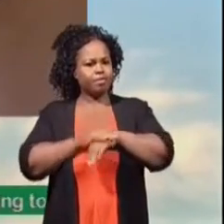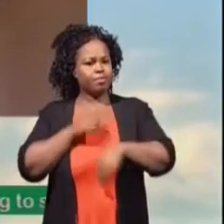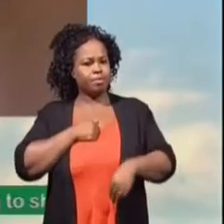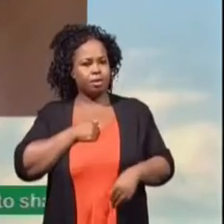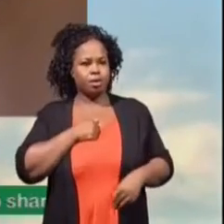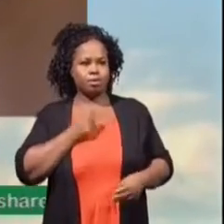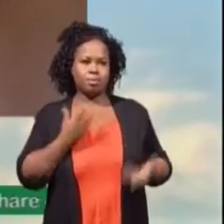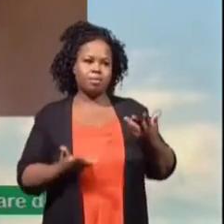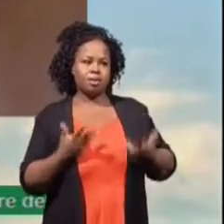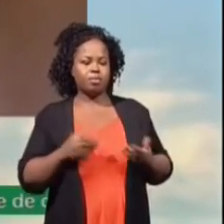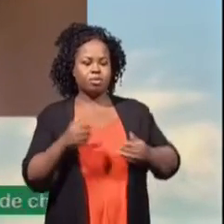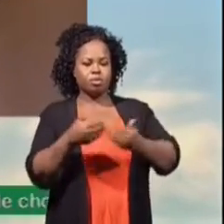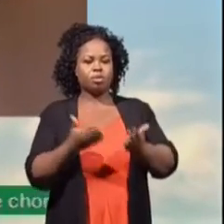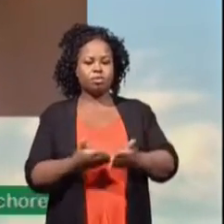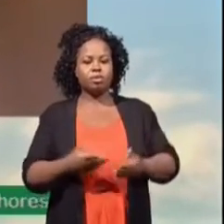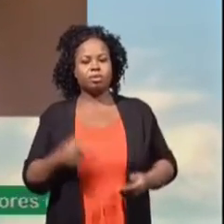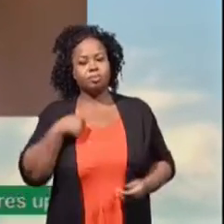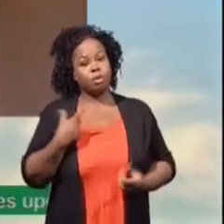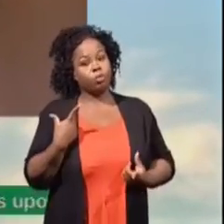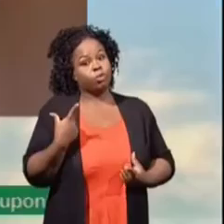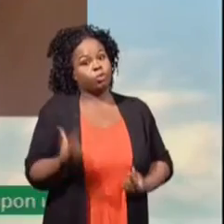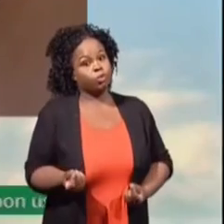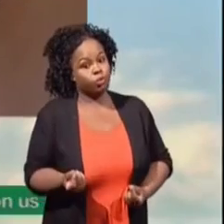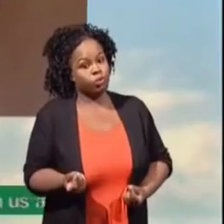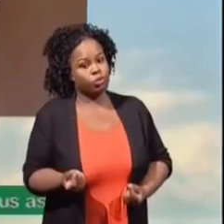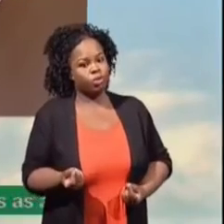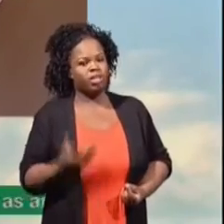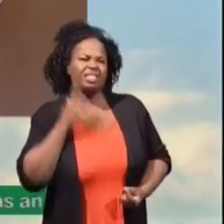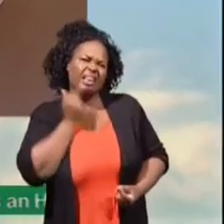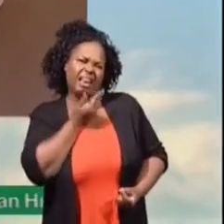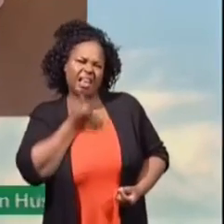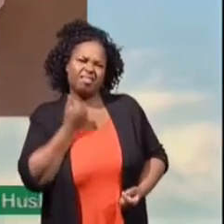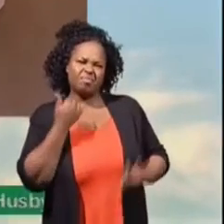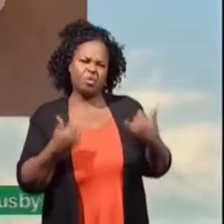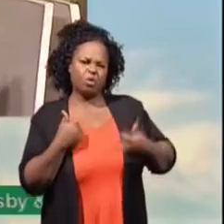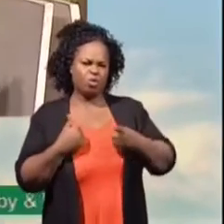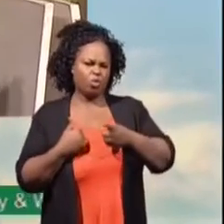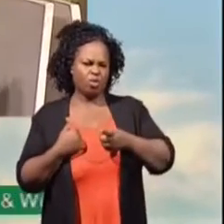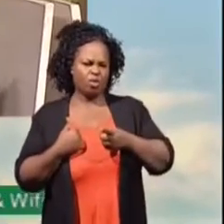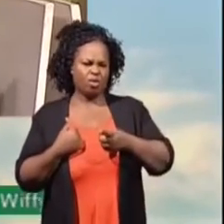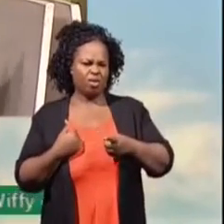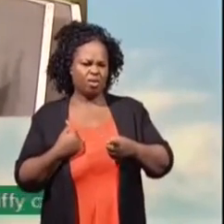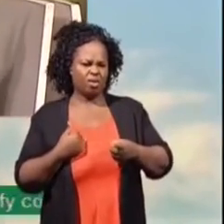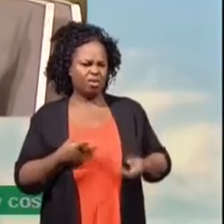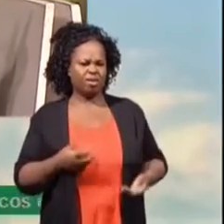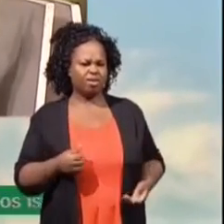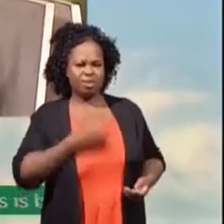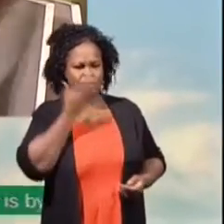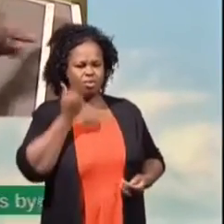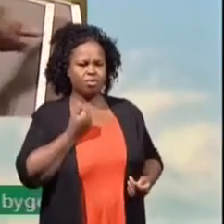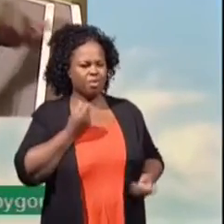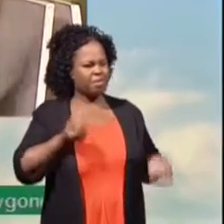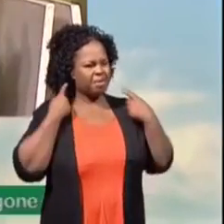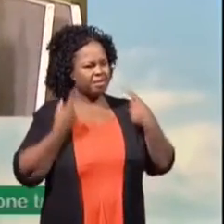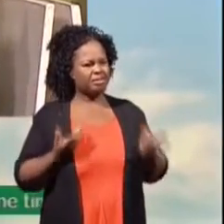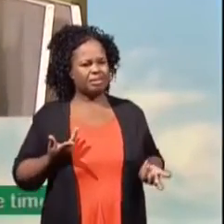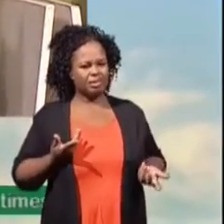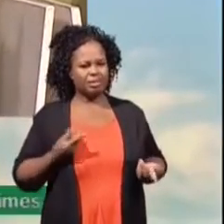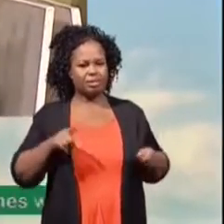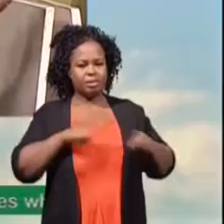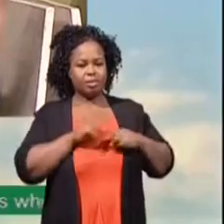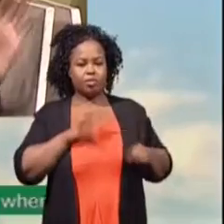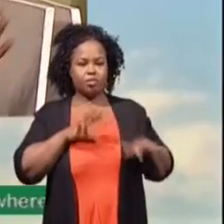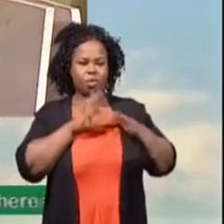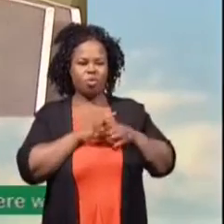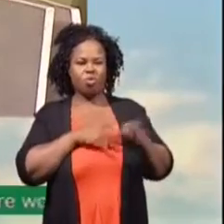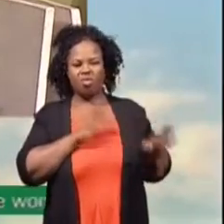chomi yam, and mhlambe kukho I would do them, and it's usually nicer. Yeah. It's I don't understand